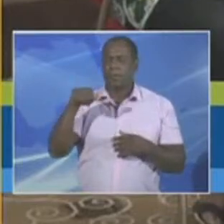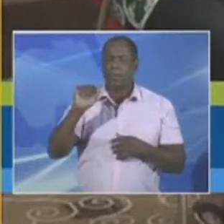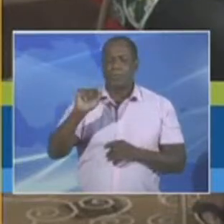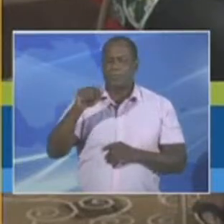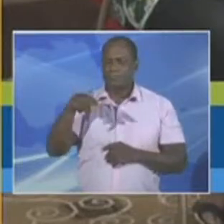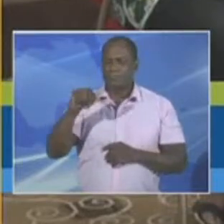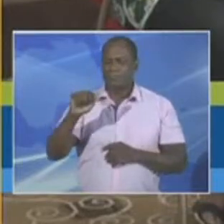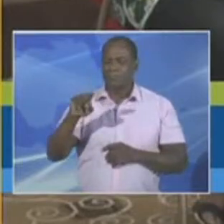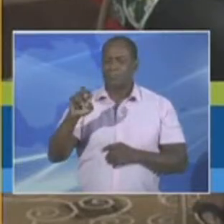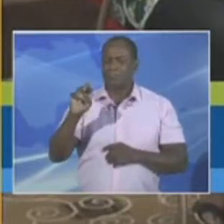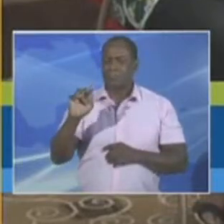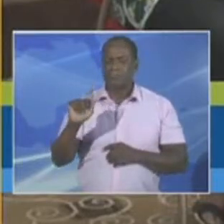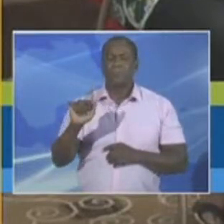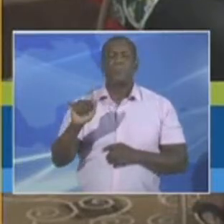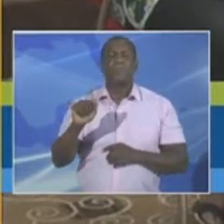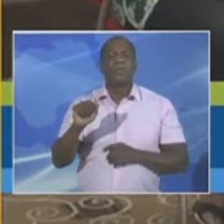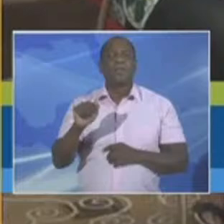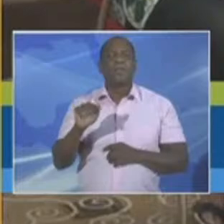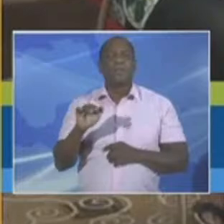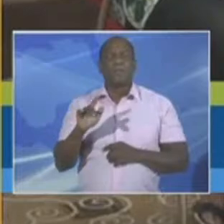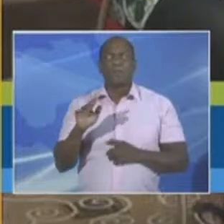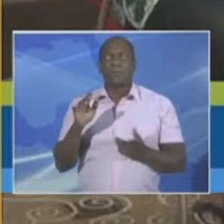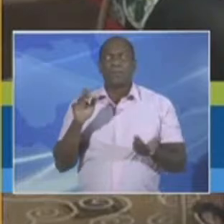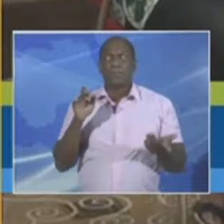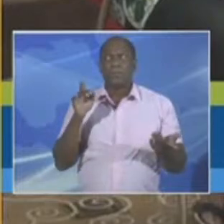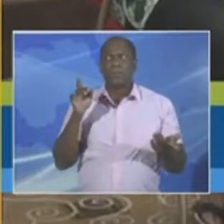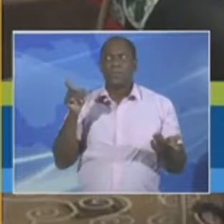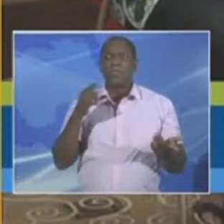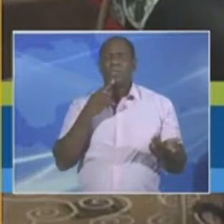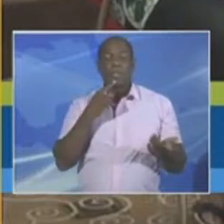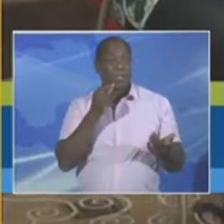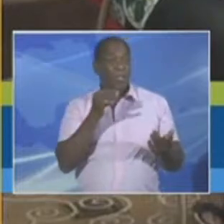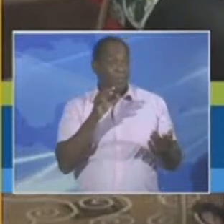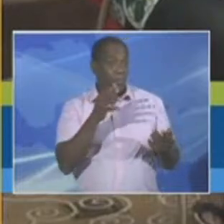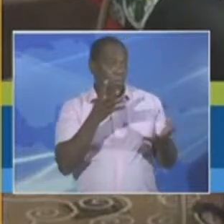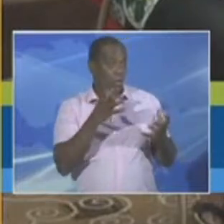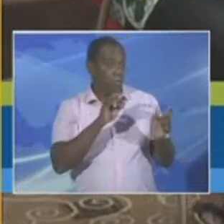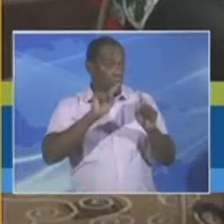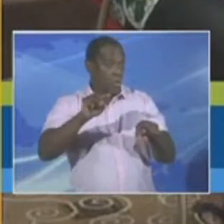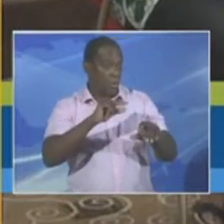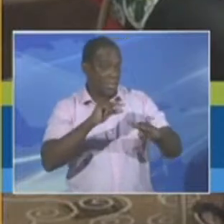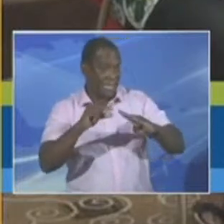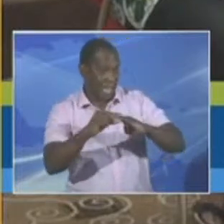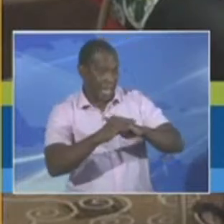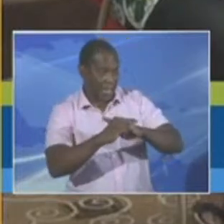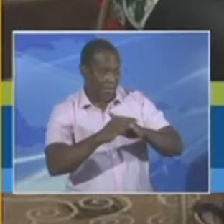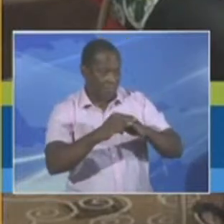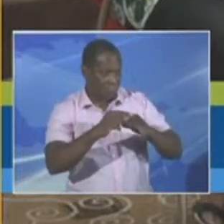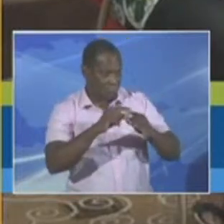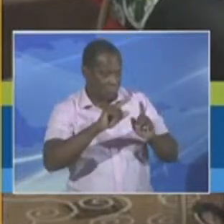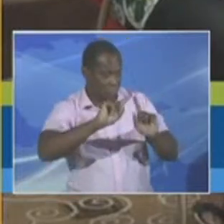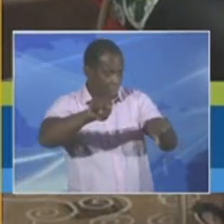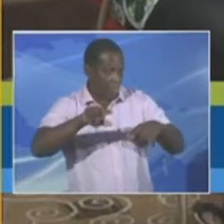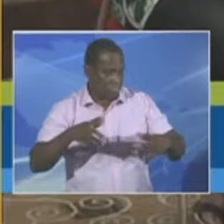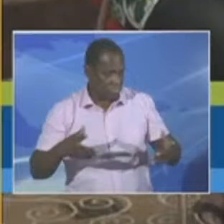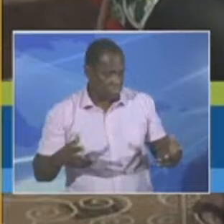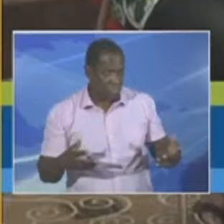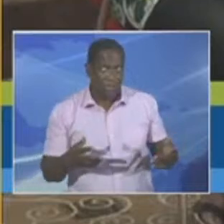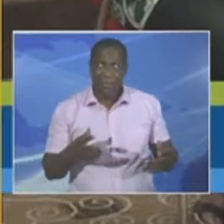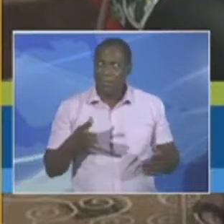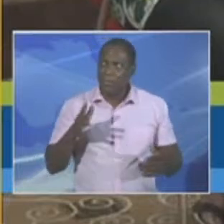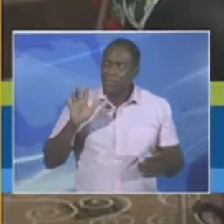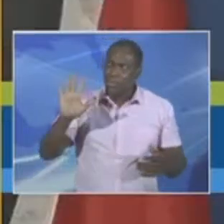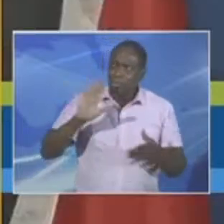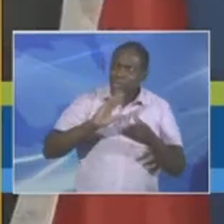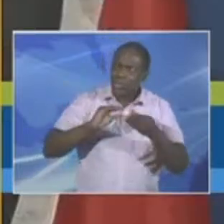you mean in any way to be negative towards those countries, Guyana or Barbados? The English language is